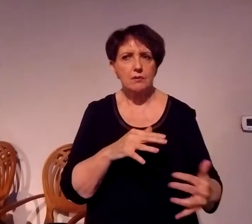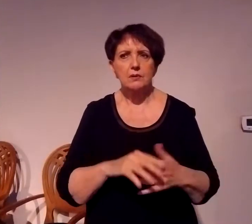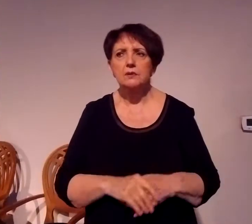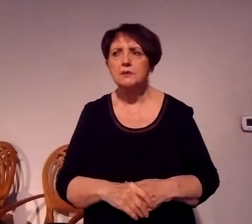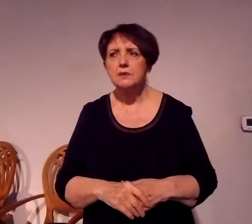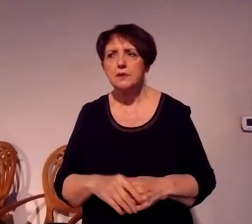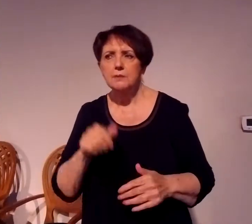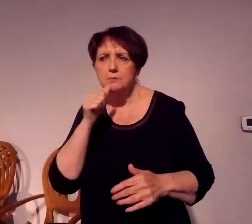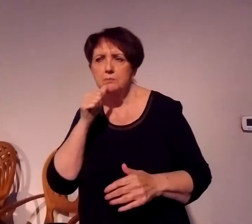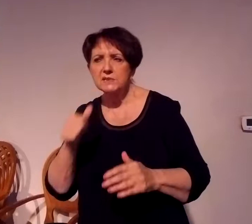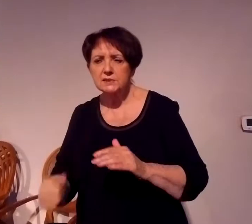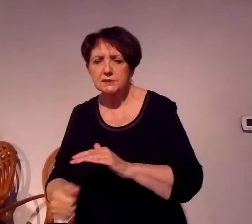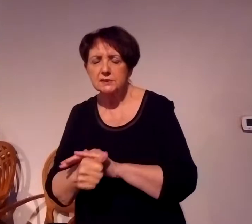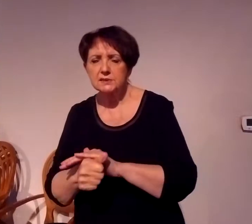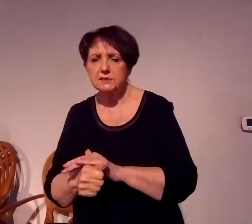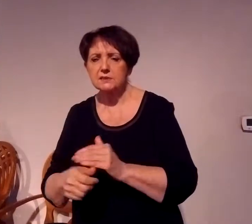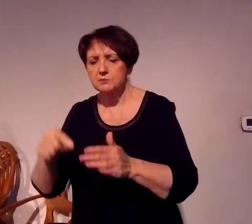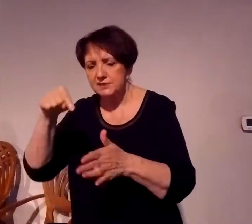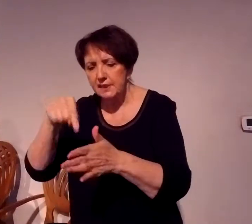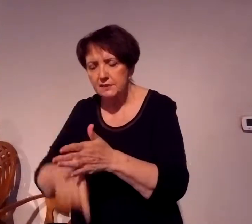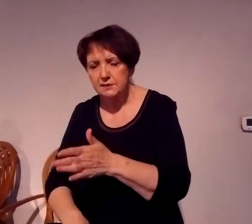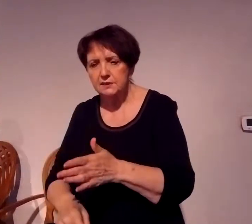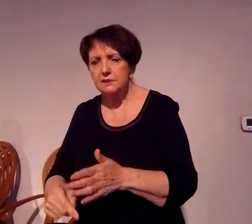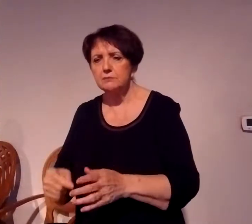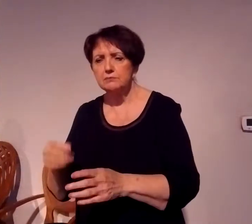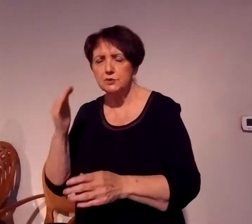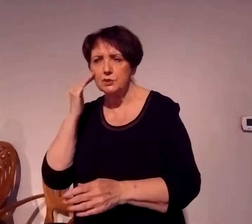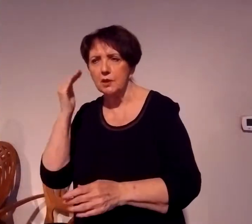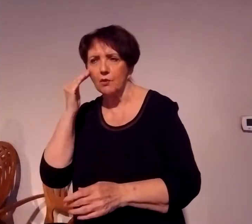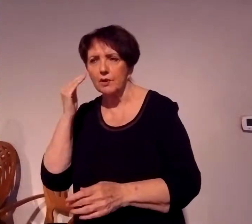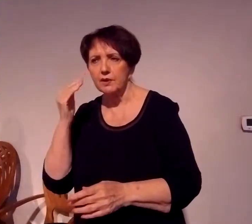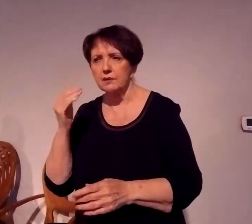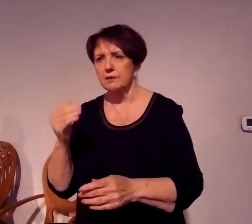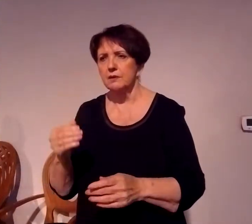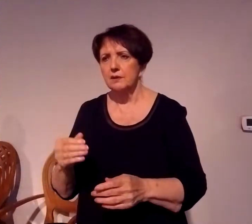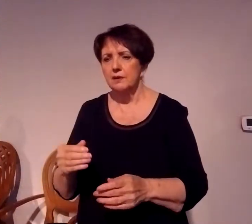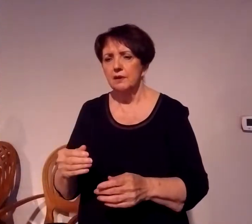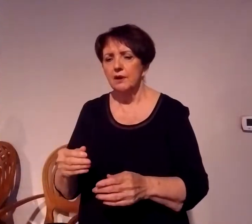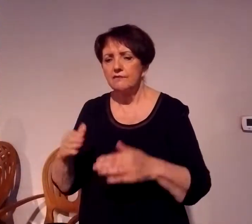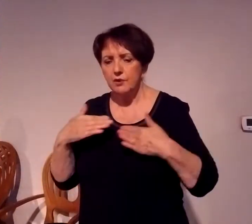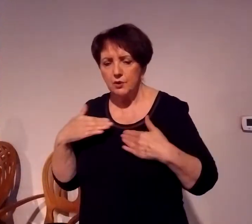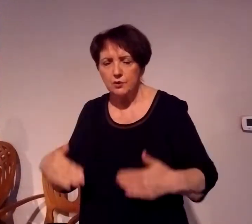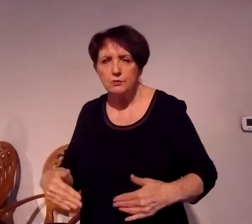Mysticism is that deep conviction of the dependence of all human worth upon